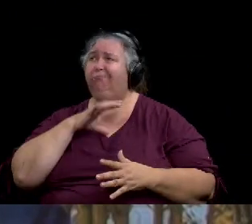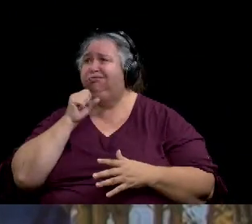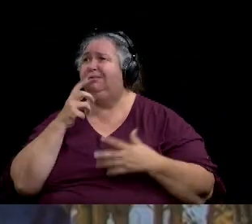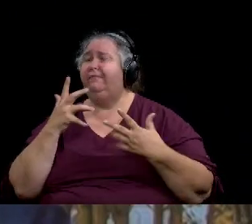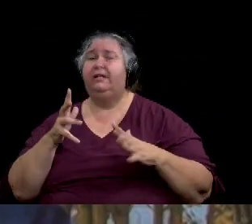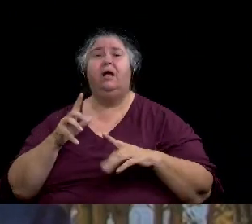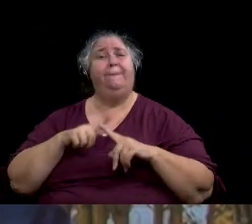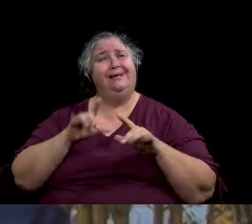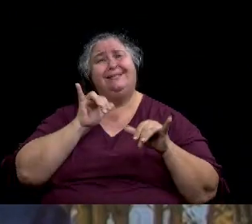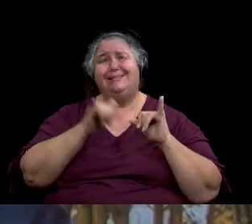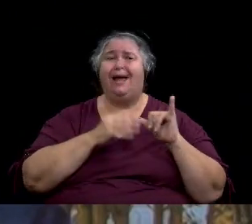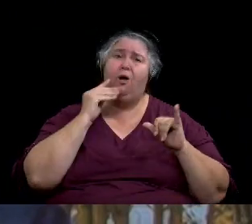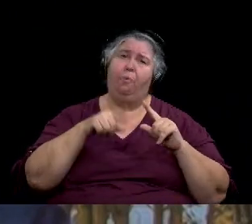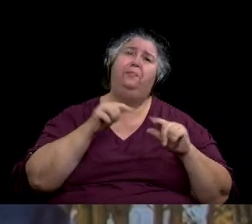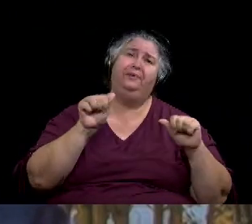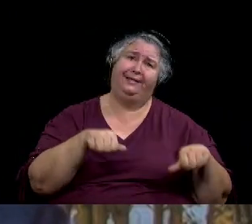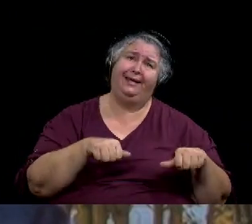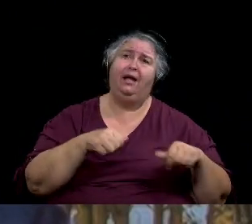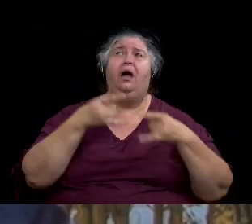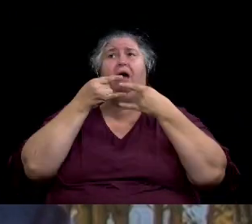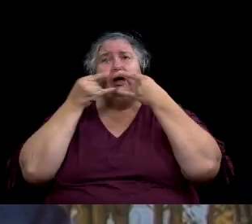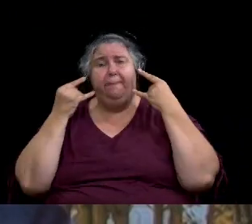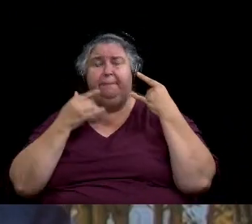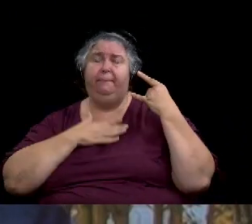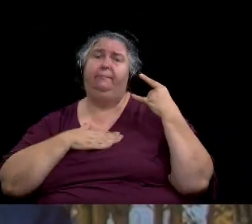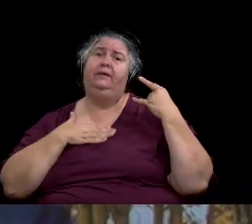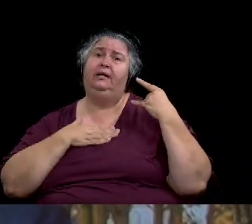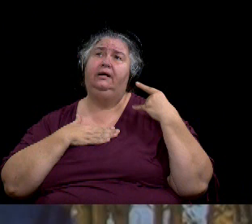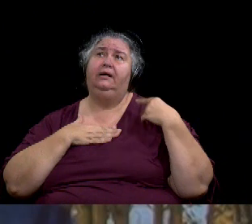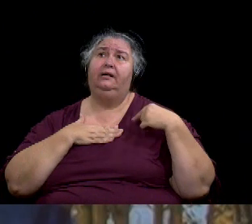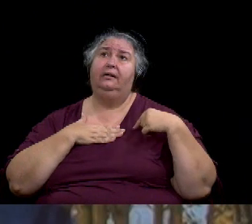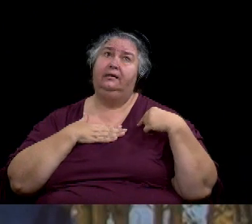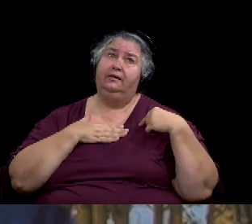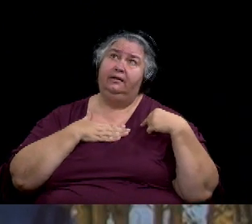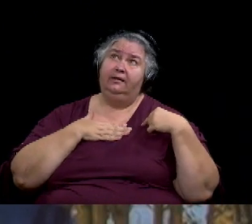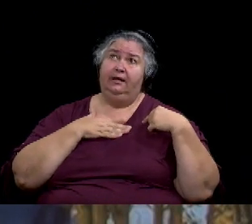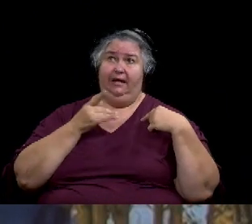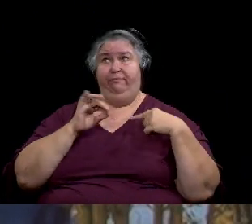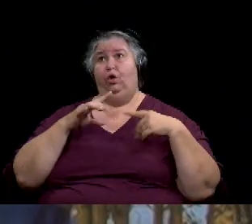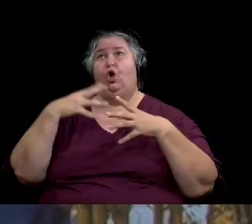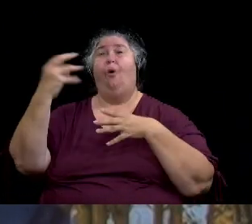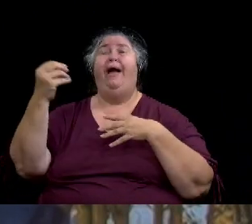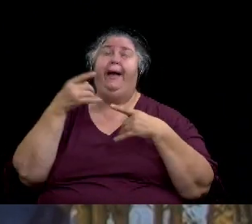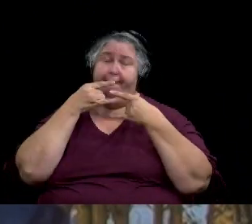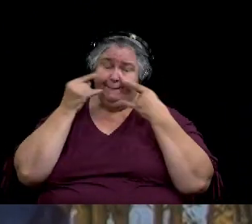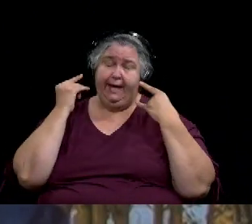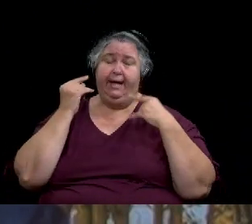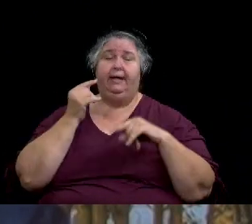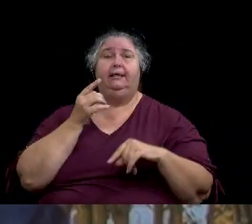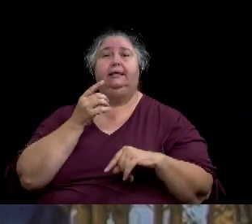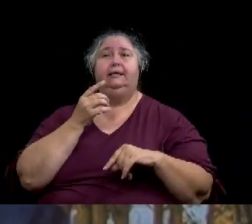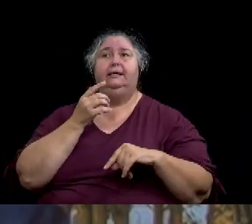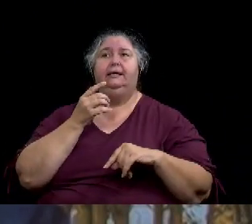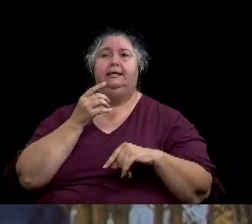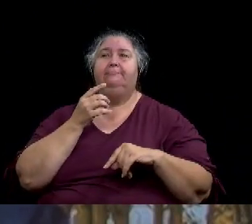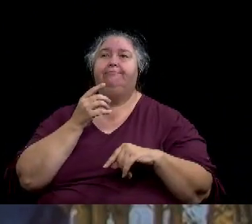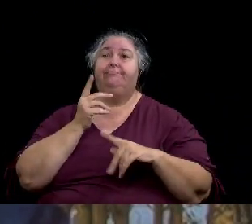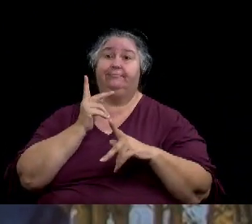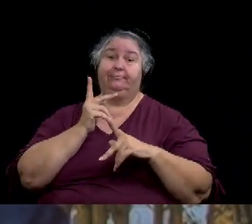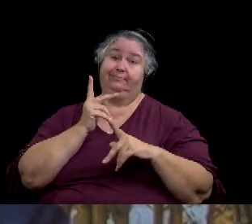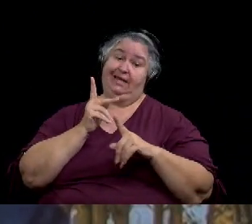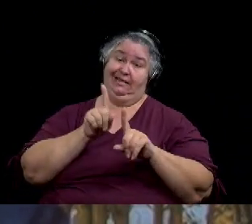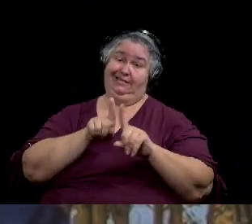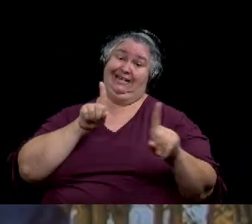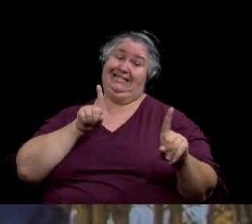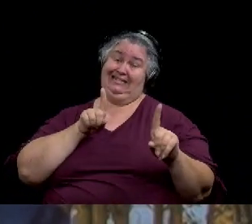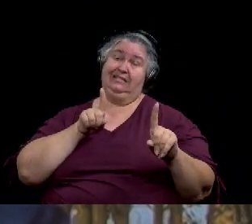Stay home when you can, wear your mask. If you go out, wear your mask and keep your physical distance from others,